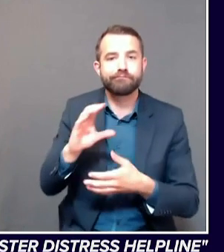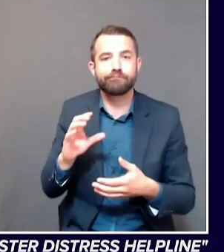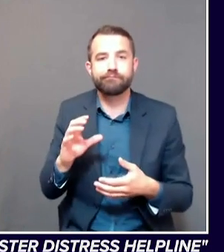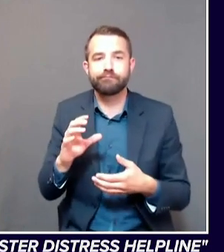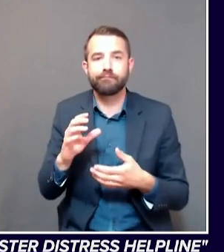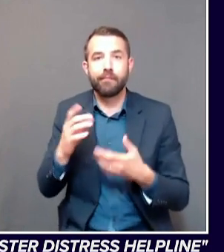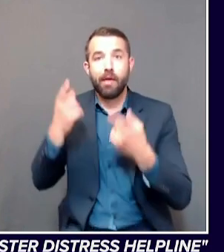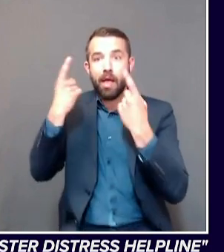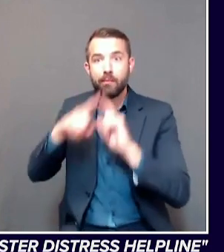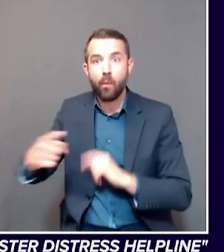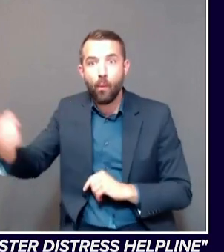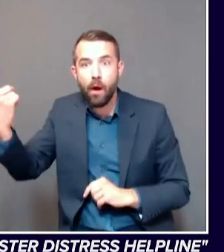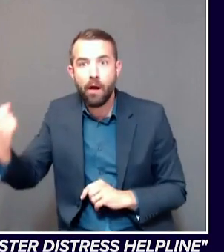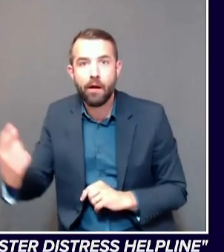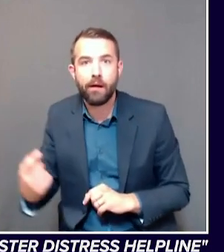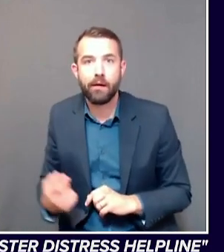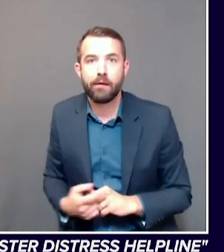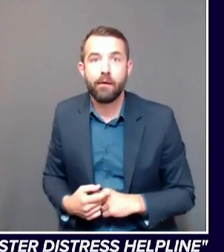taking that harder look.